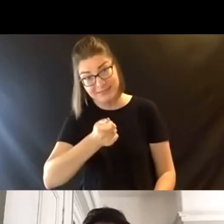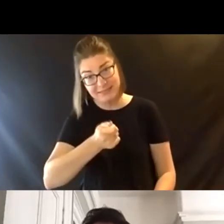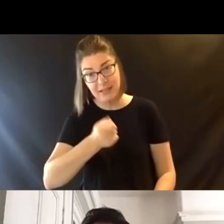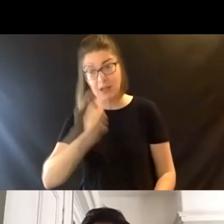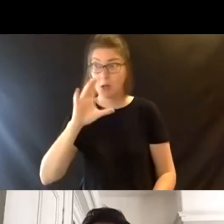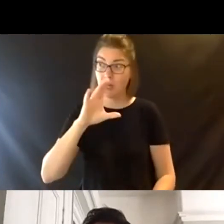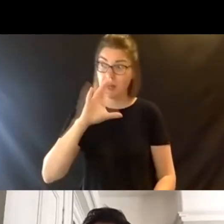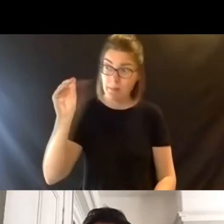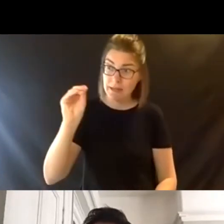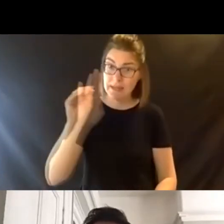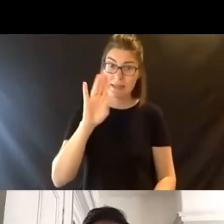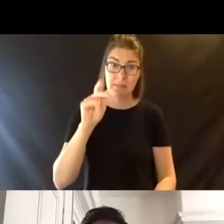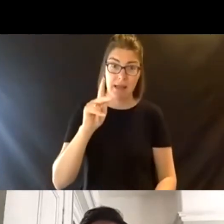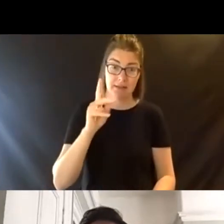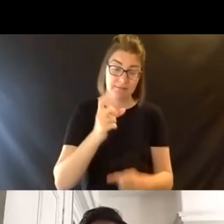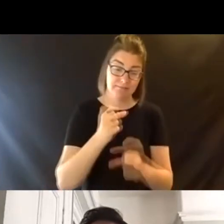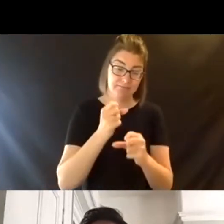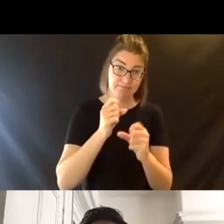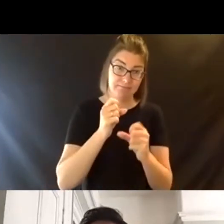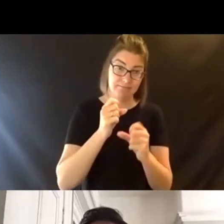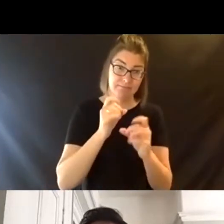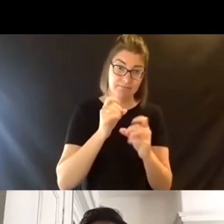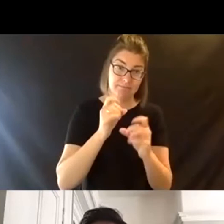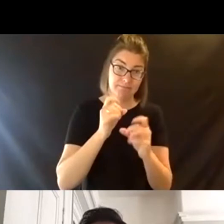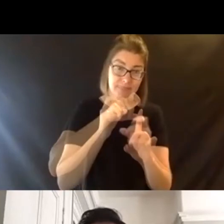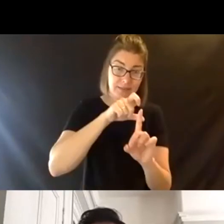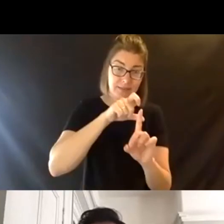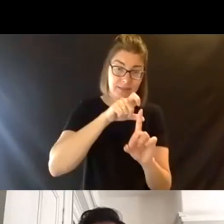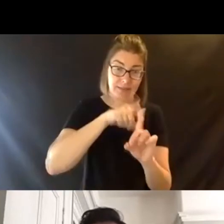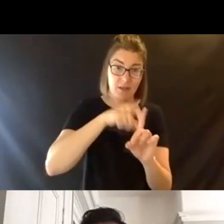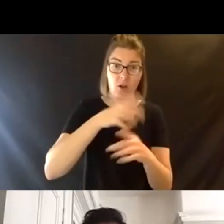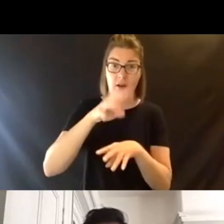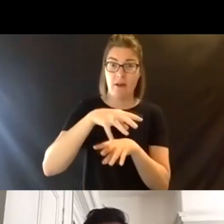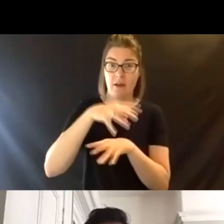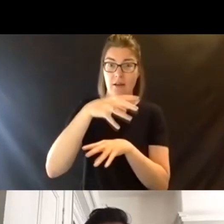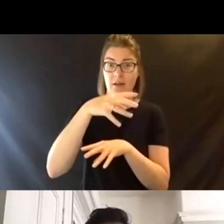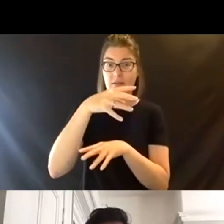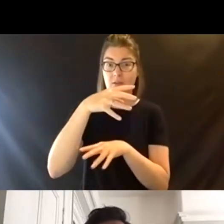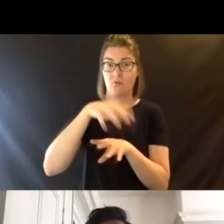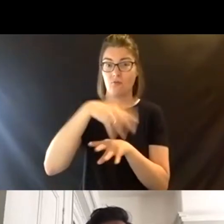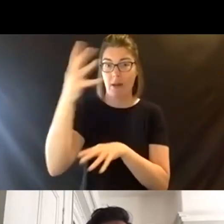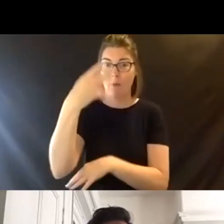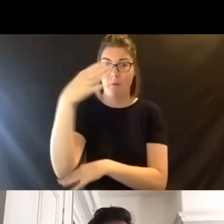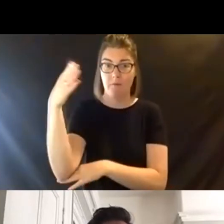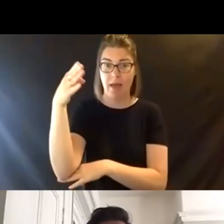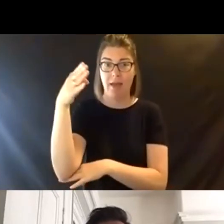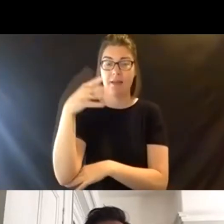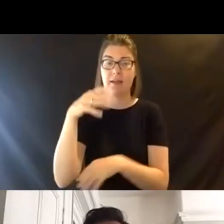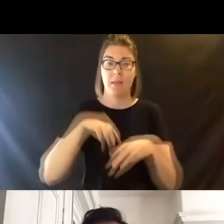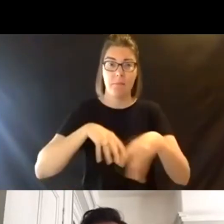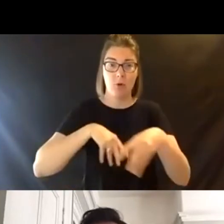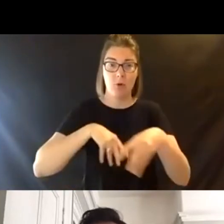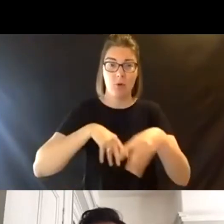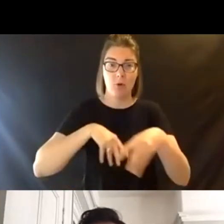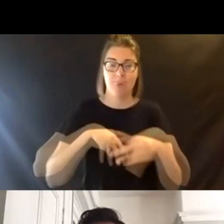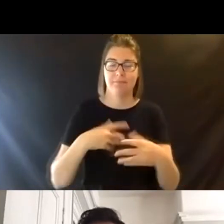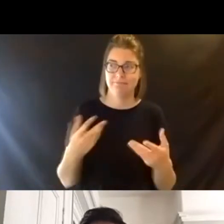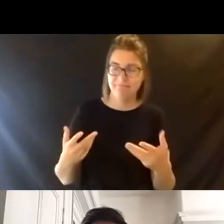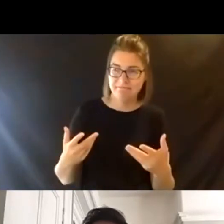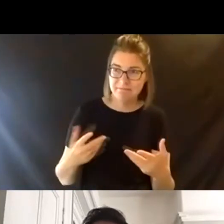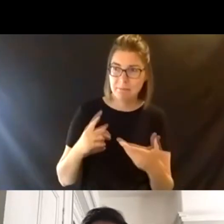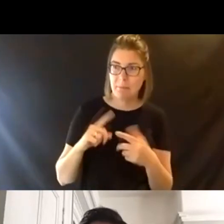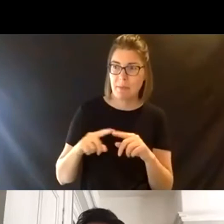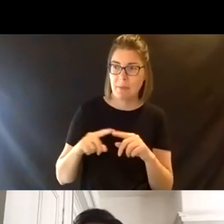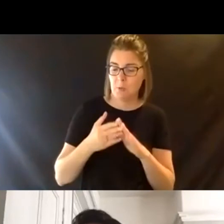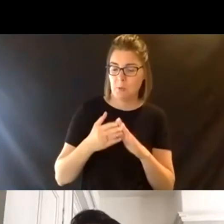etc., tacking on a rainbow flag and marching in a parade, but I think community care is those people